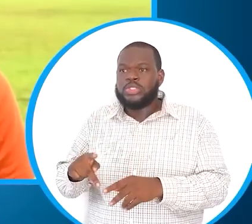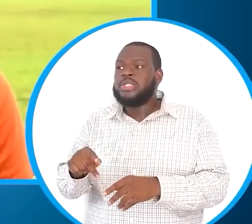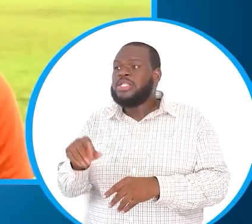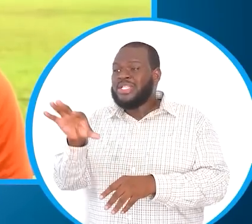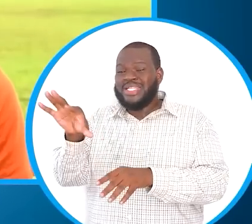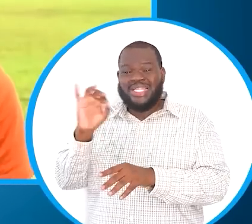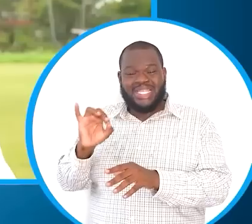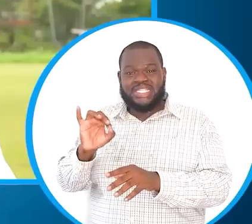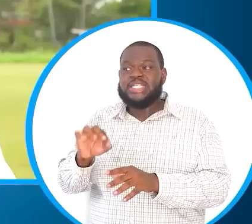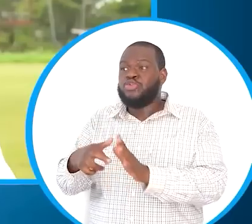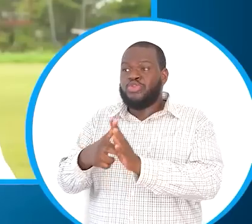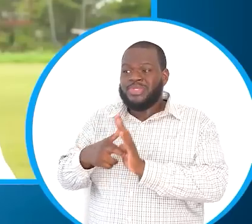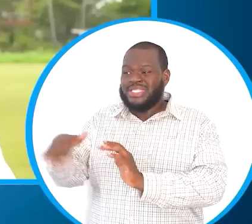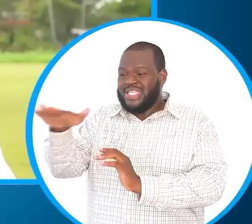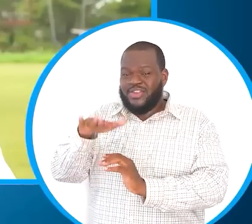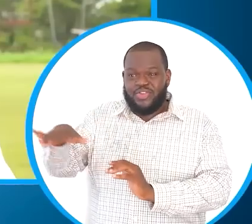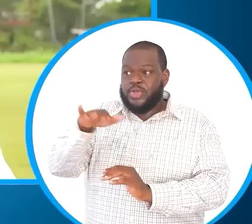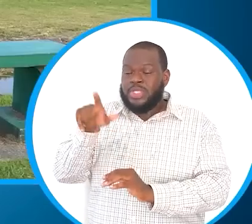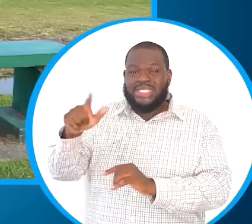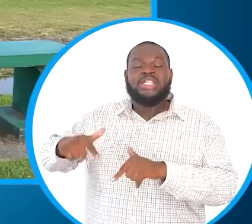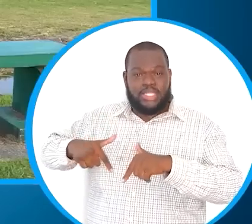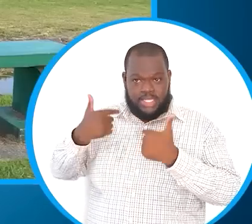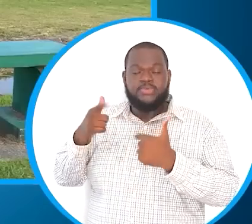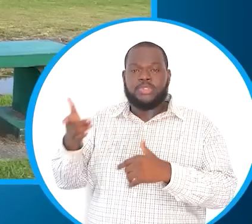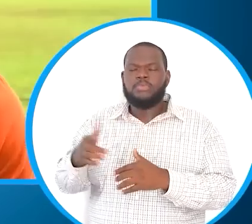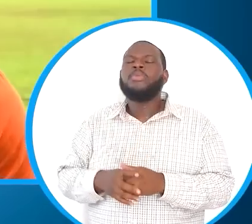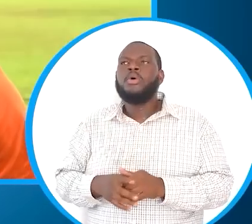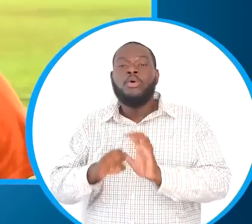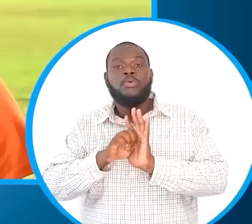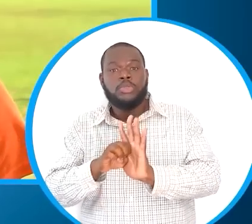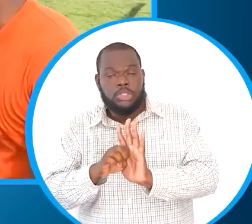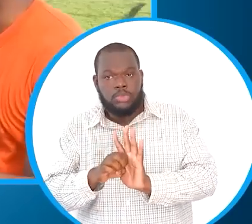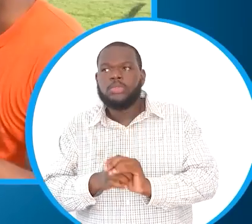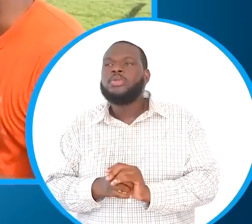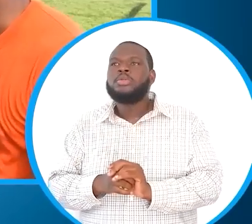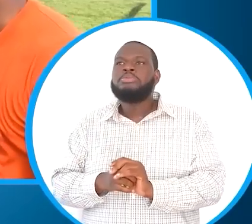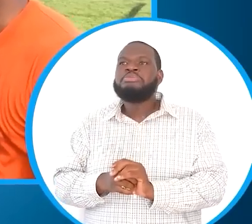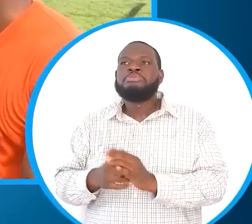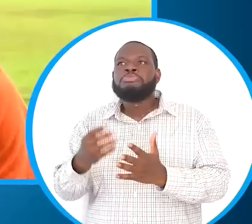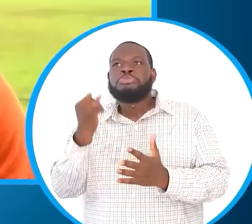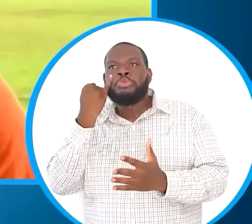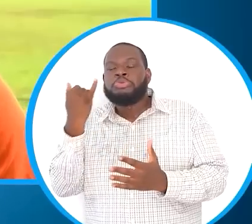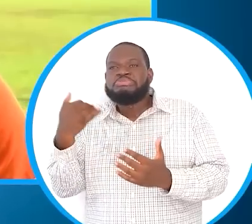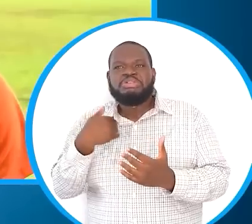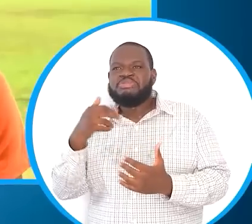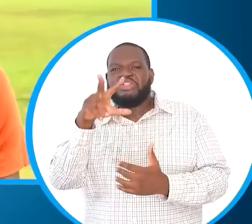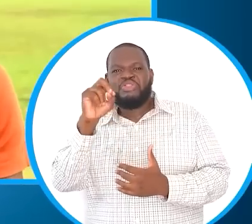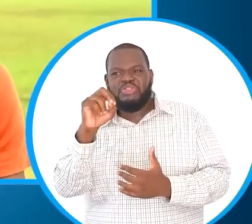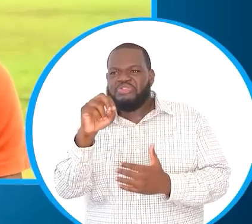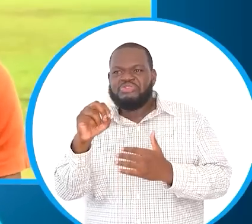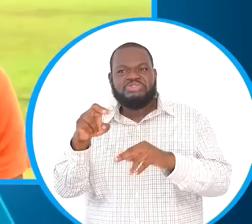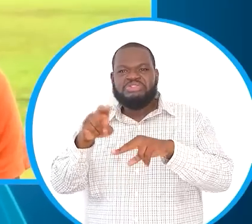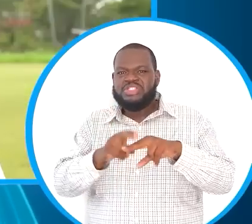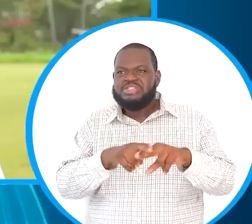be elected to represent the constituency where he or she lives. For example, if a council got 30 seats, like the